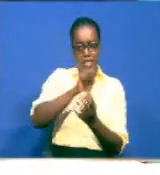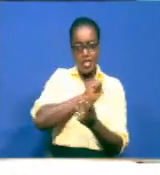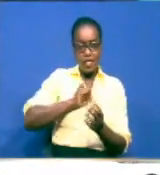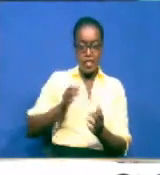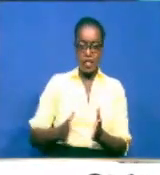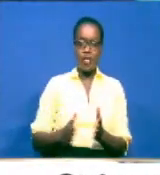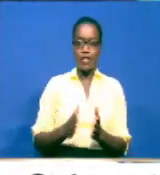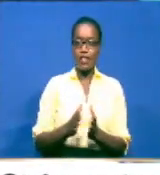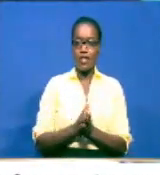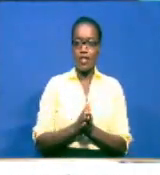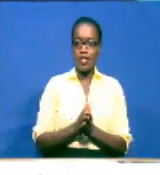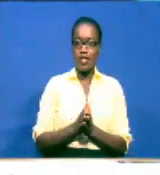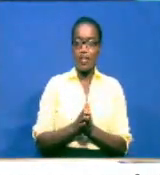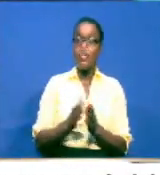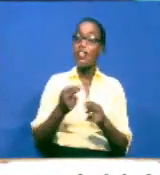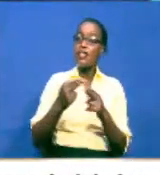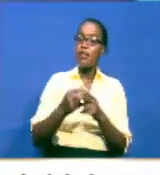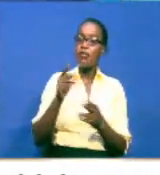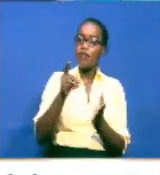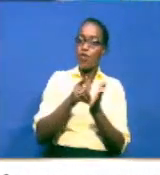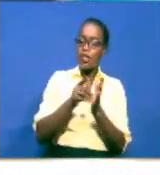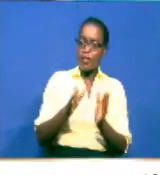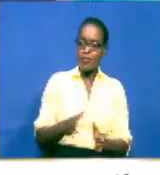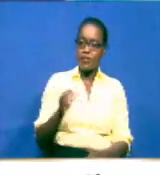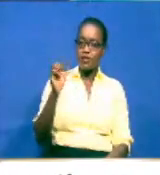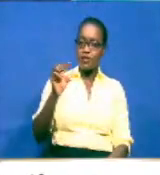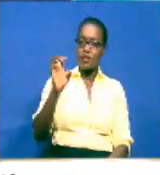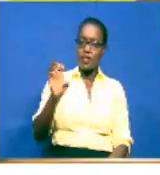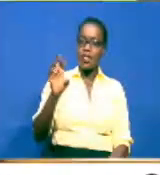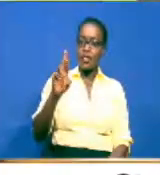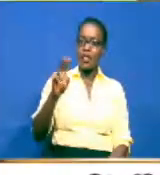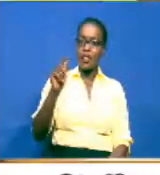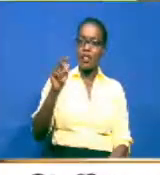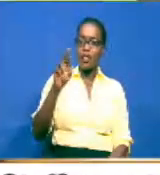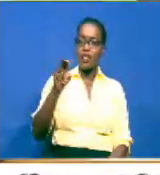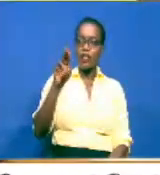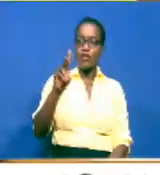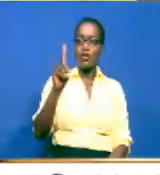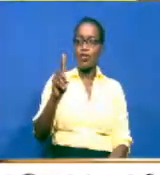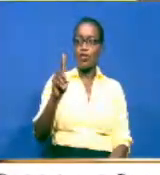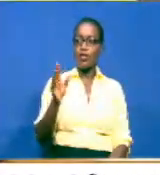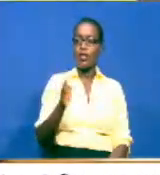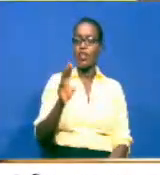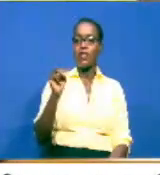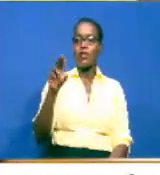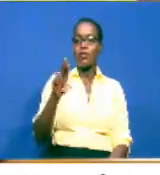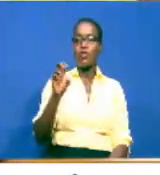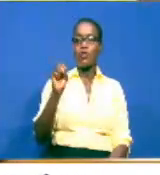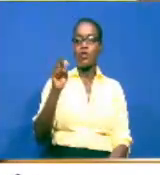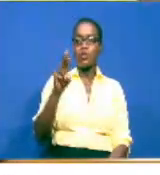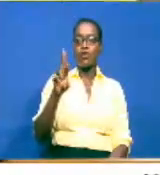is Gertrude Dr. Gertrude Musuruve. Karibu sana mheshimiwa. Thank you very much. Yes,